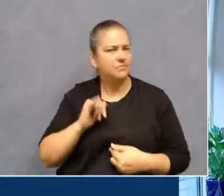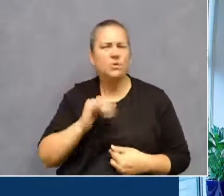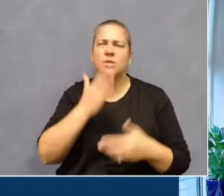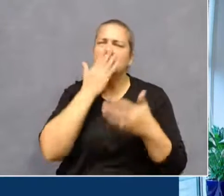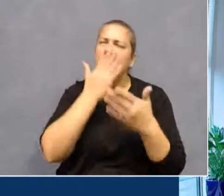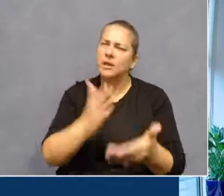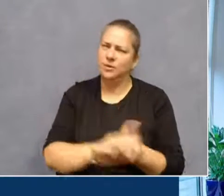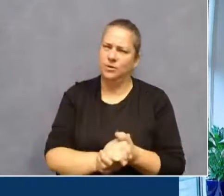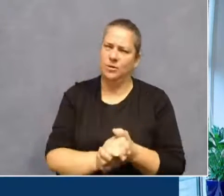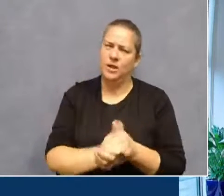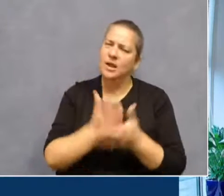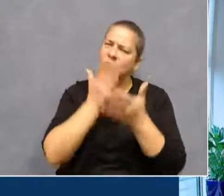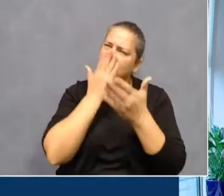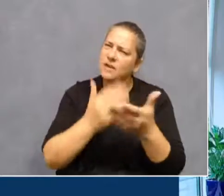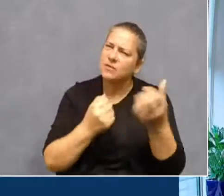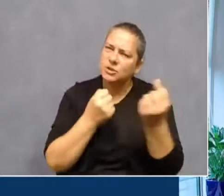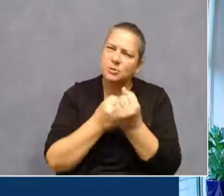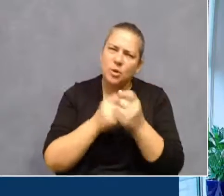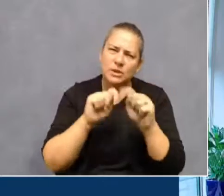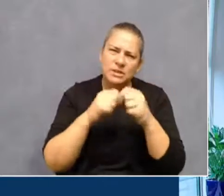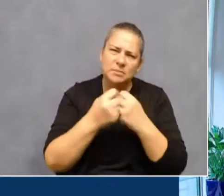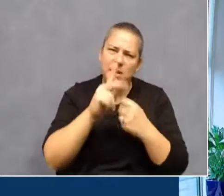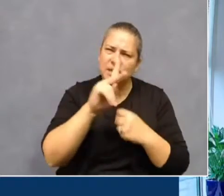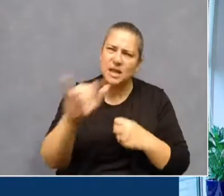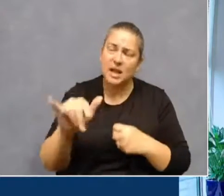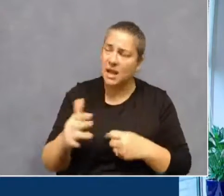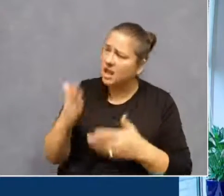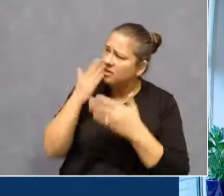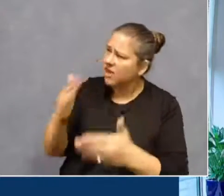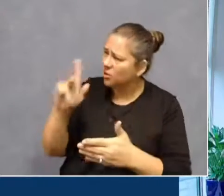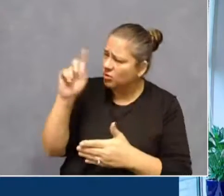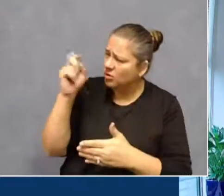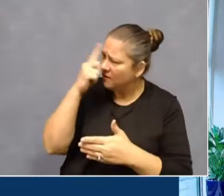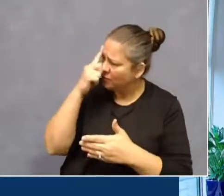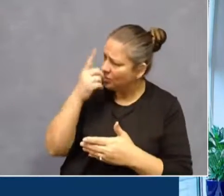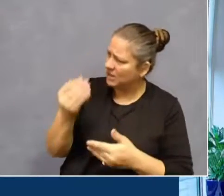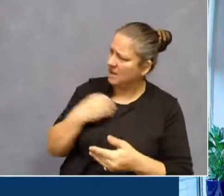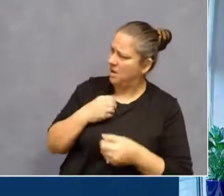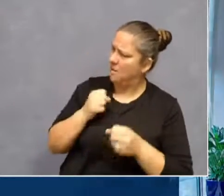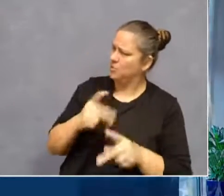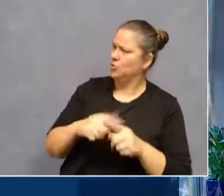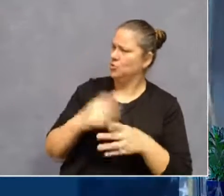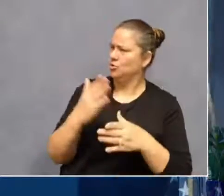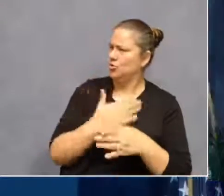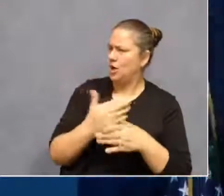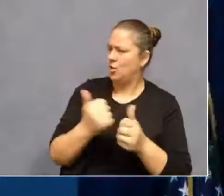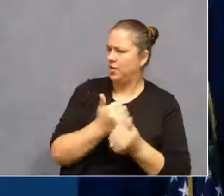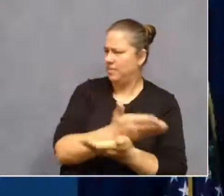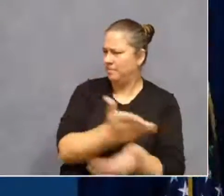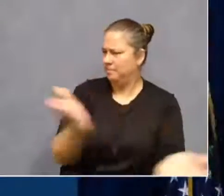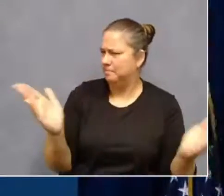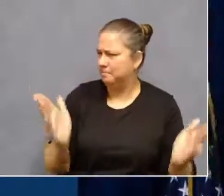And Governor, thank you for this opportunity to share this information with the Commonwealth.